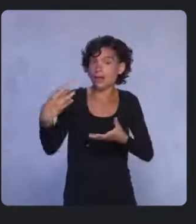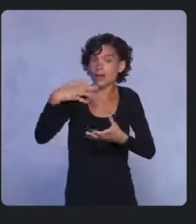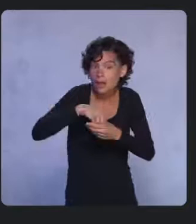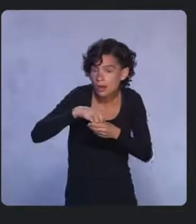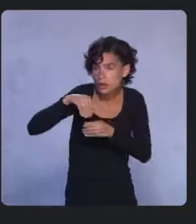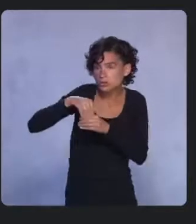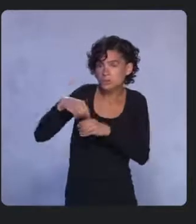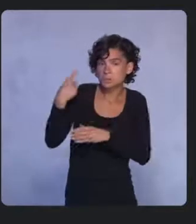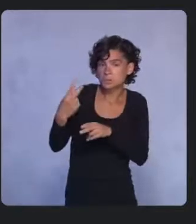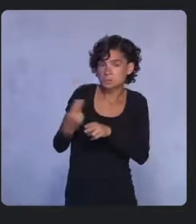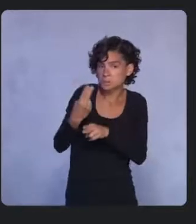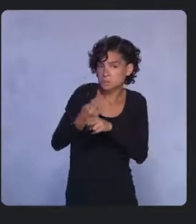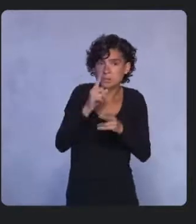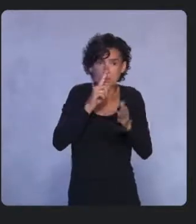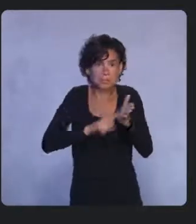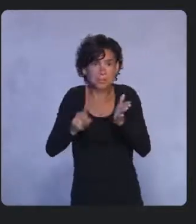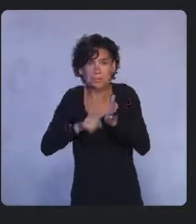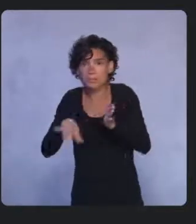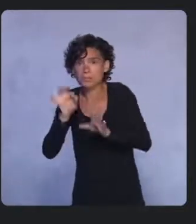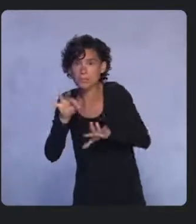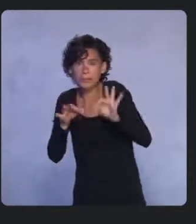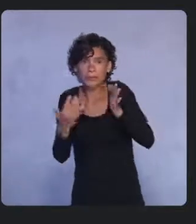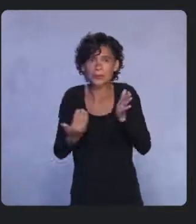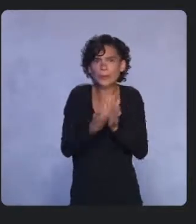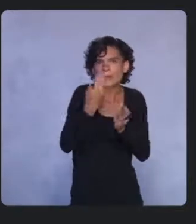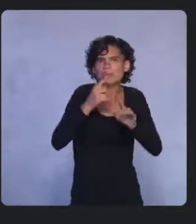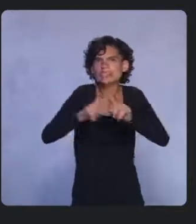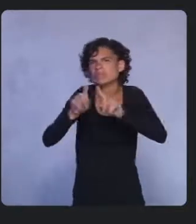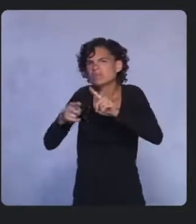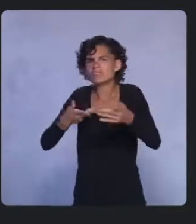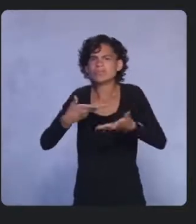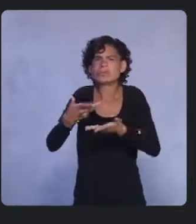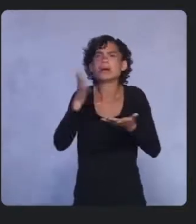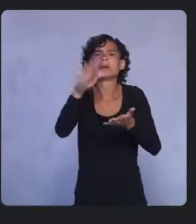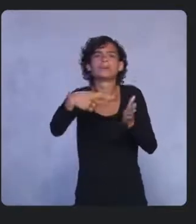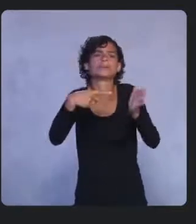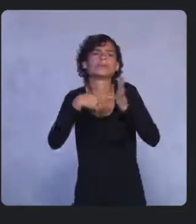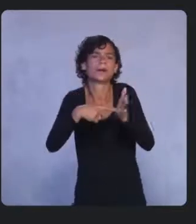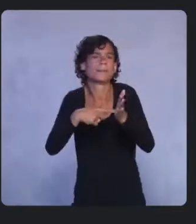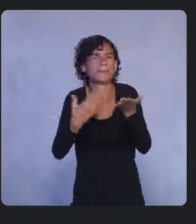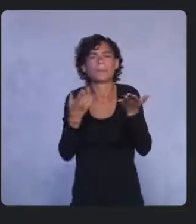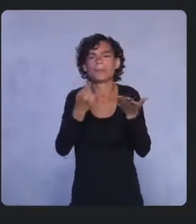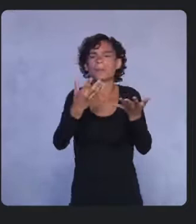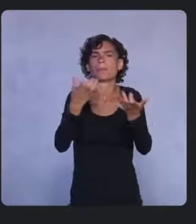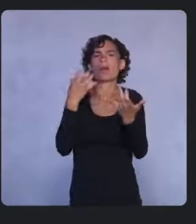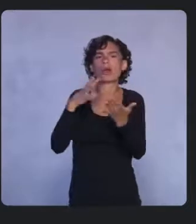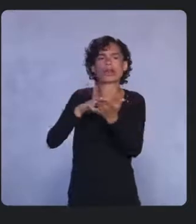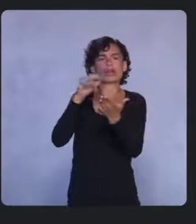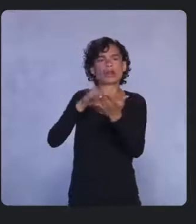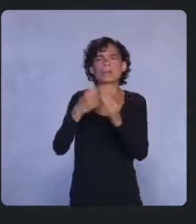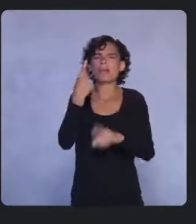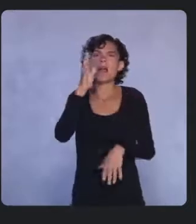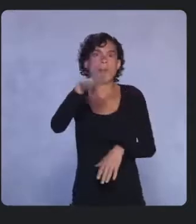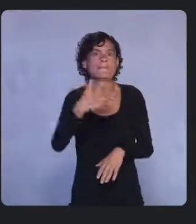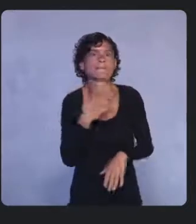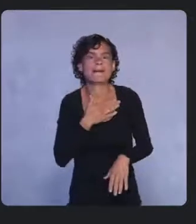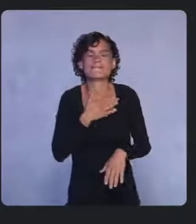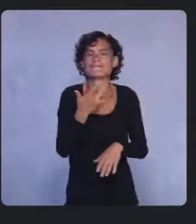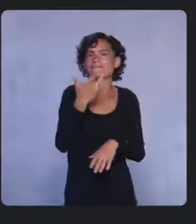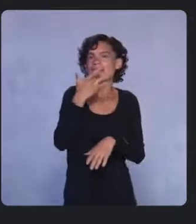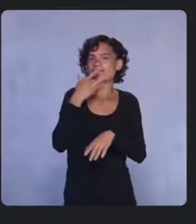explore novel interactions. For example, say you wanted to learn about one of my favorite planets,